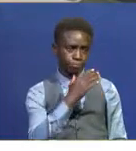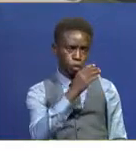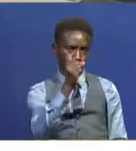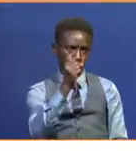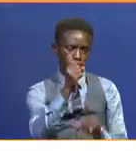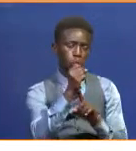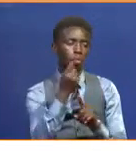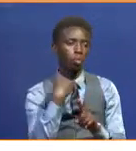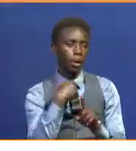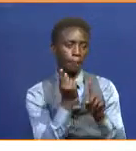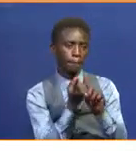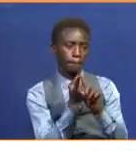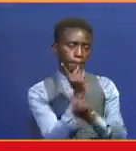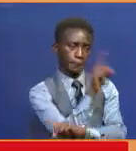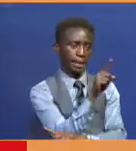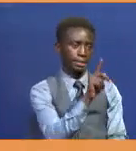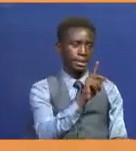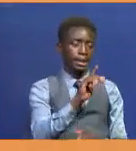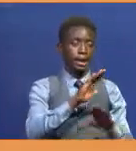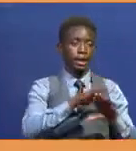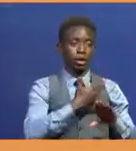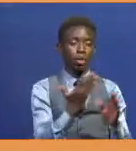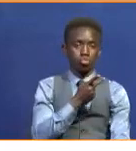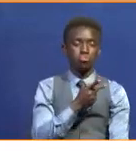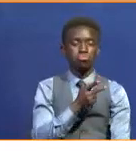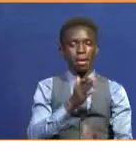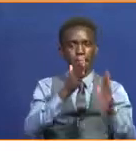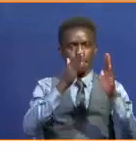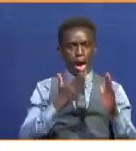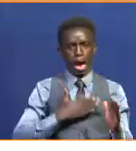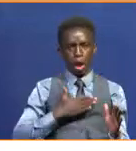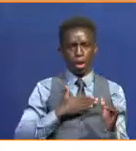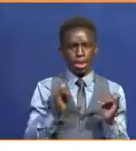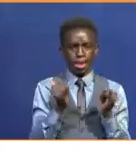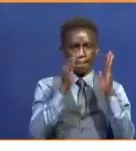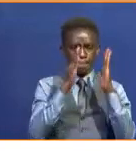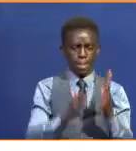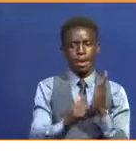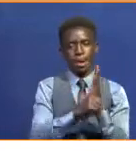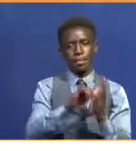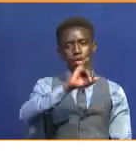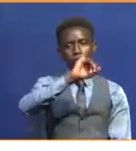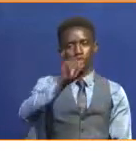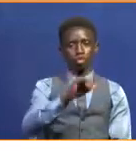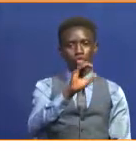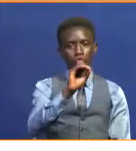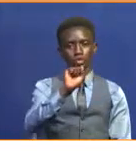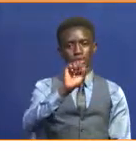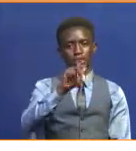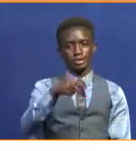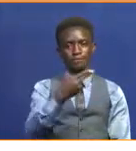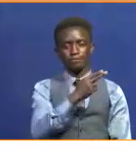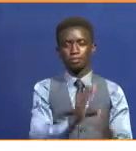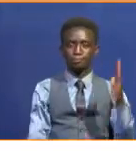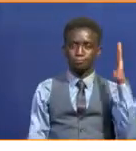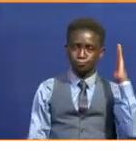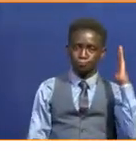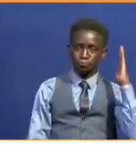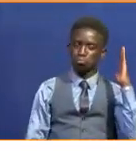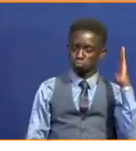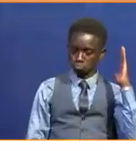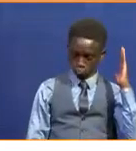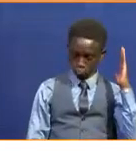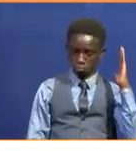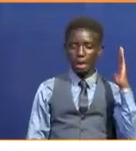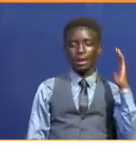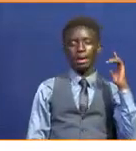Kikuyu, where we are talking about women financial literacy, what is happening there, and will bring us more detailed coverage in